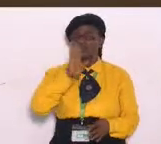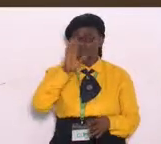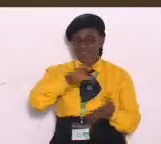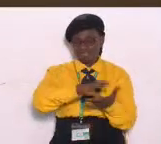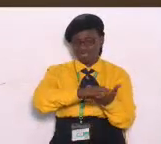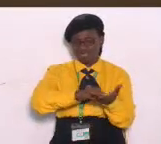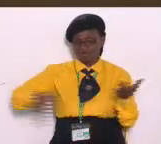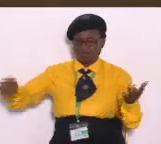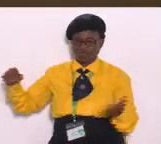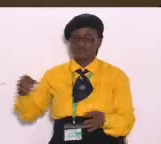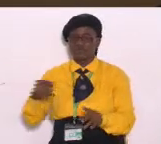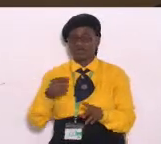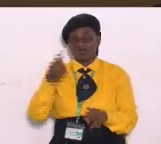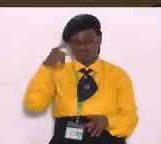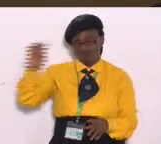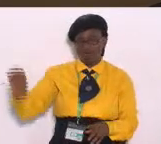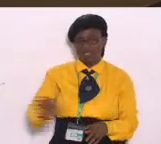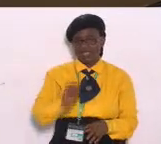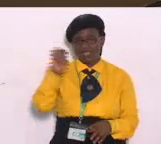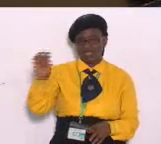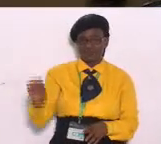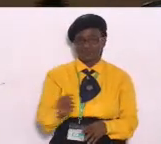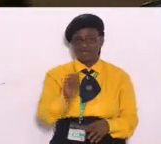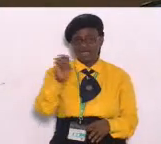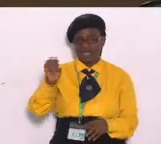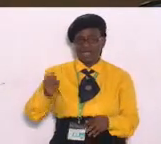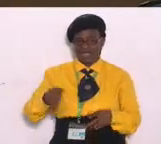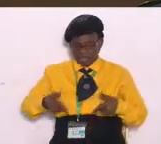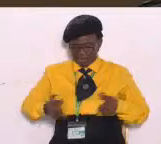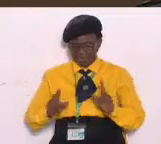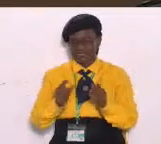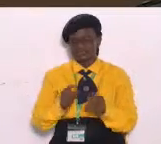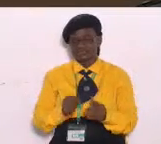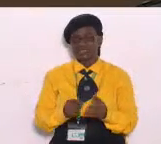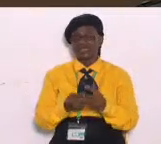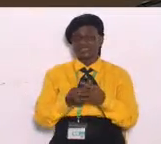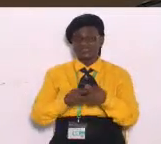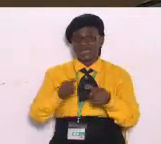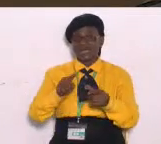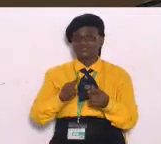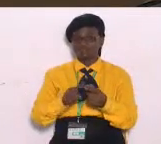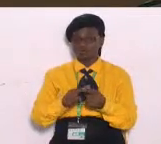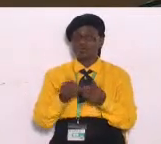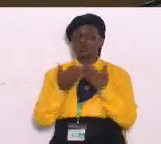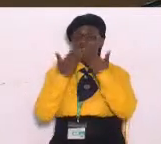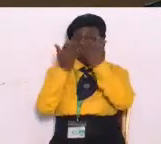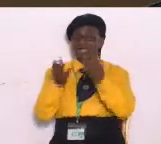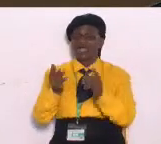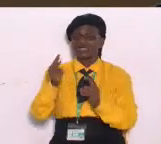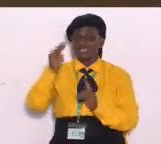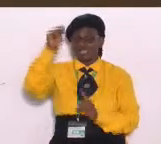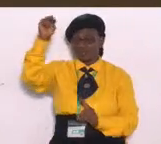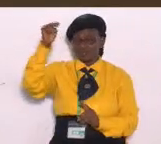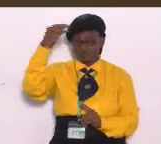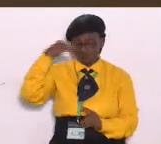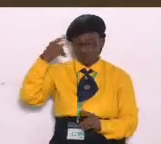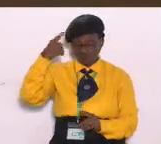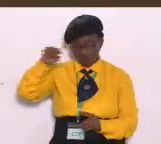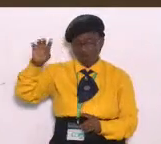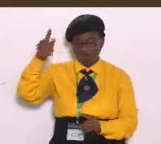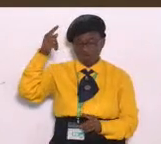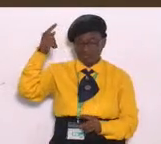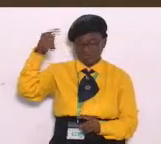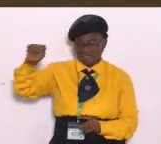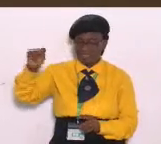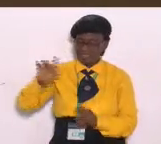Let's go ahead. Let's begin by thanking him for the mercy that has kept us